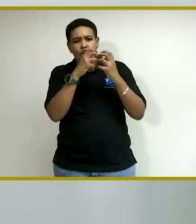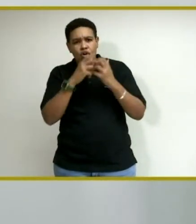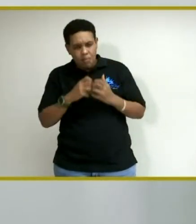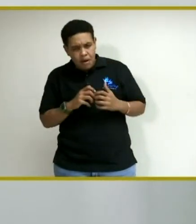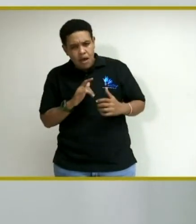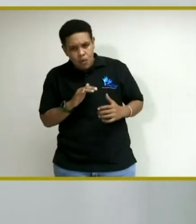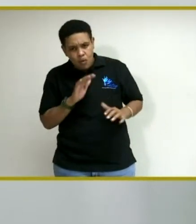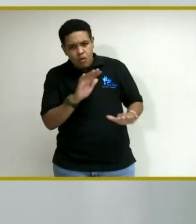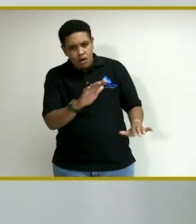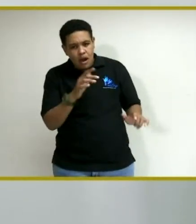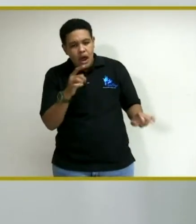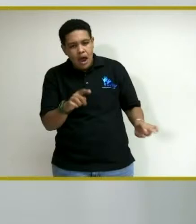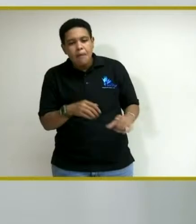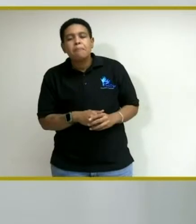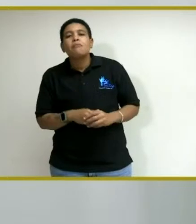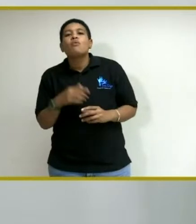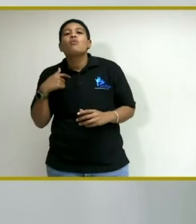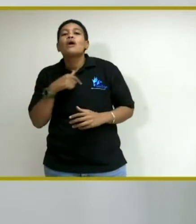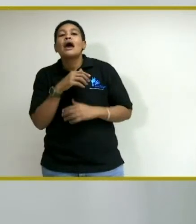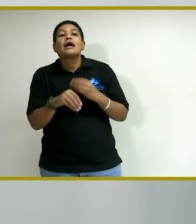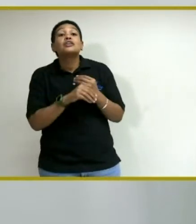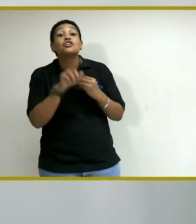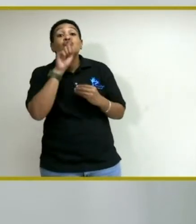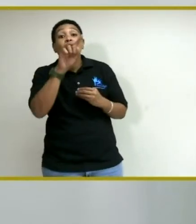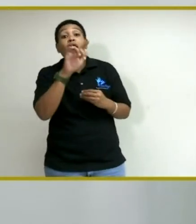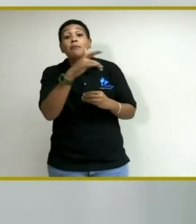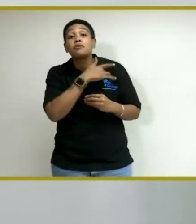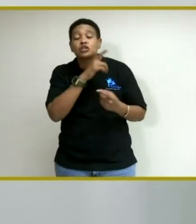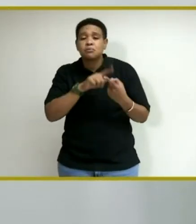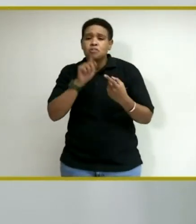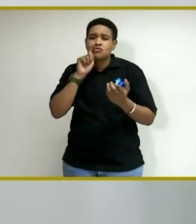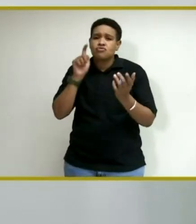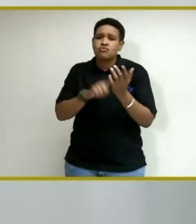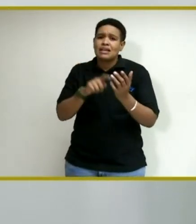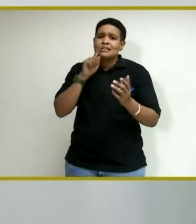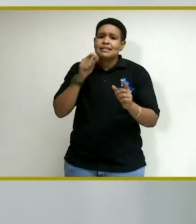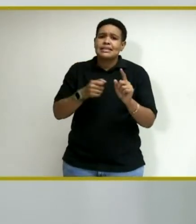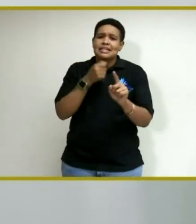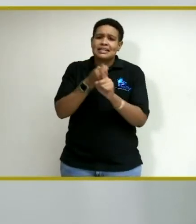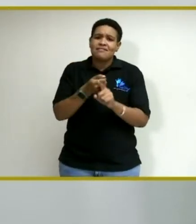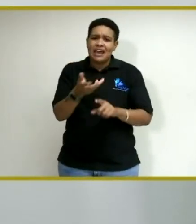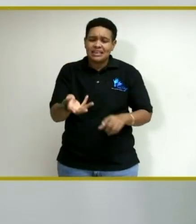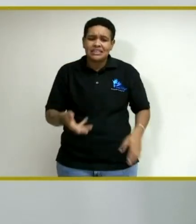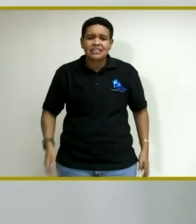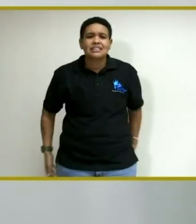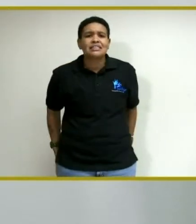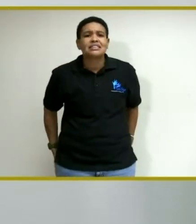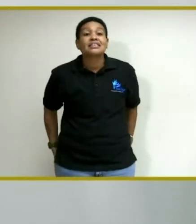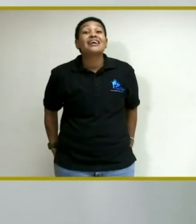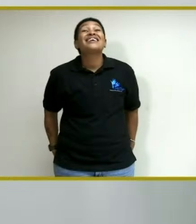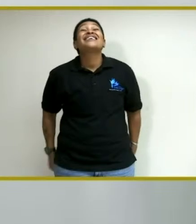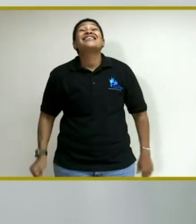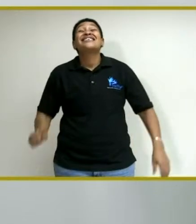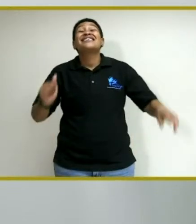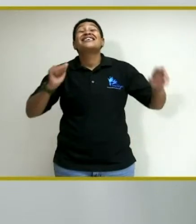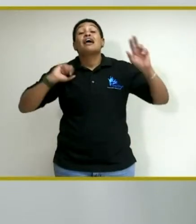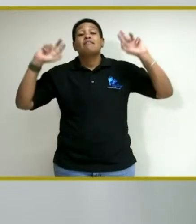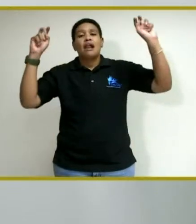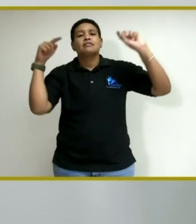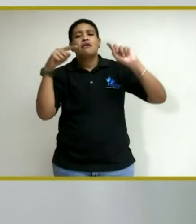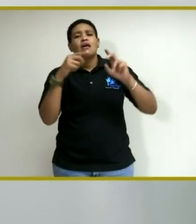substantially. We, however, do appreciate and recognize the side effects, I classify them as, from